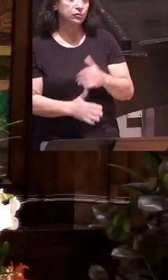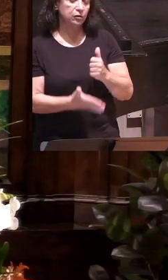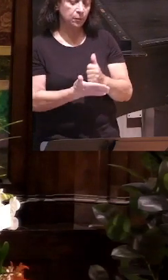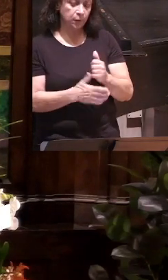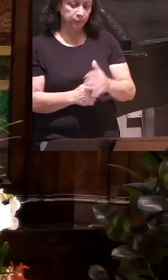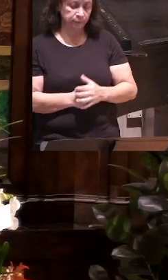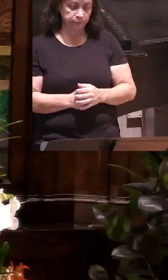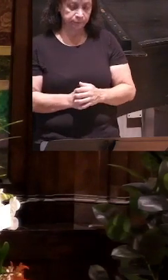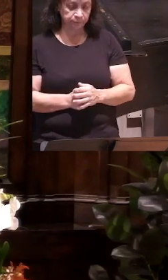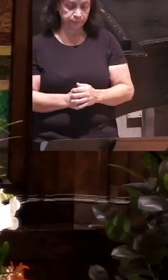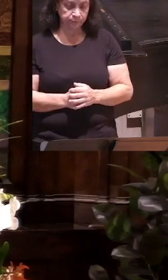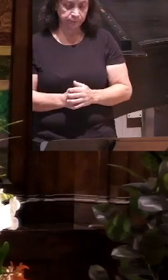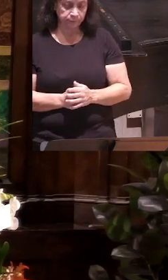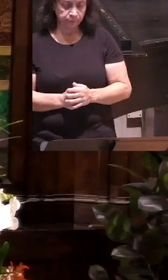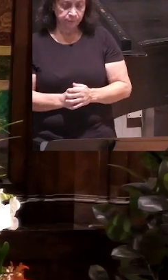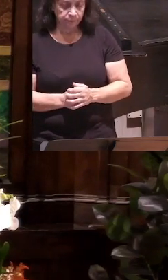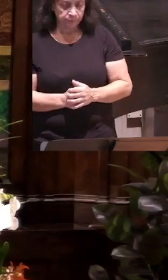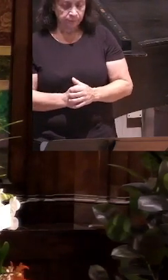Amen.